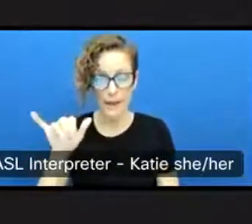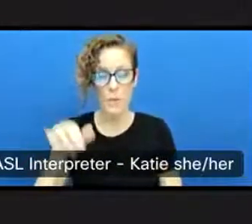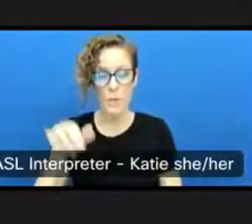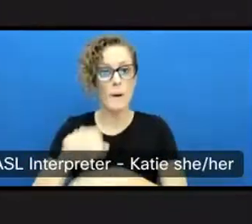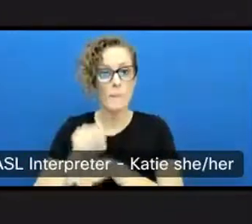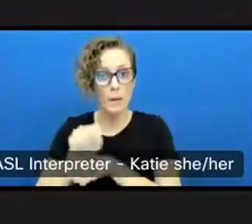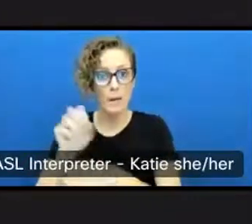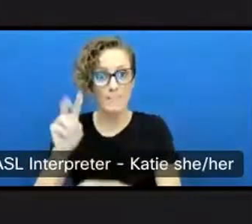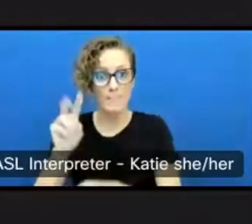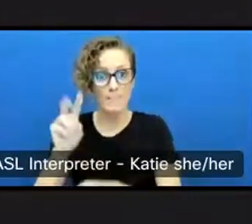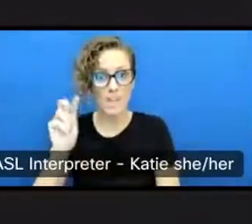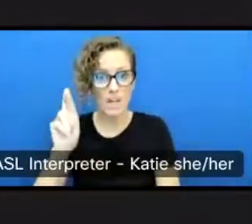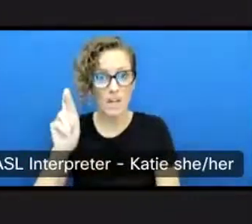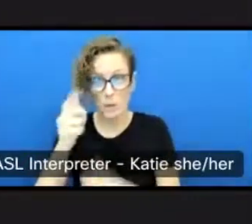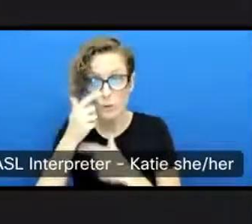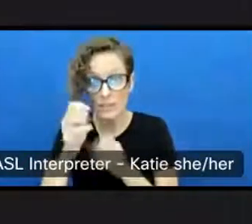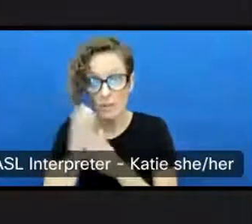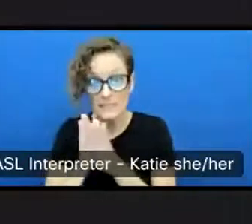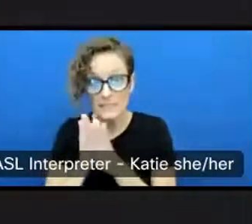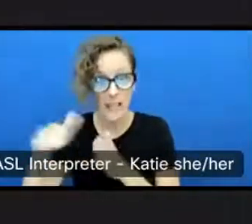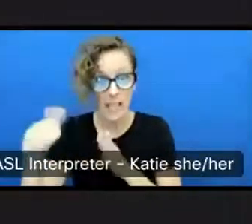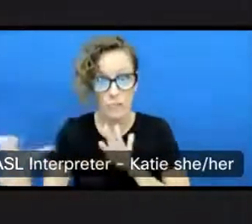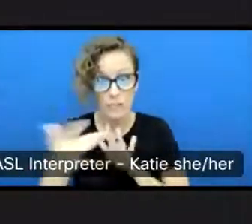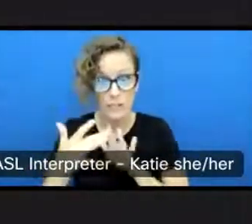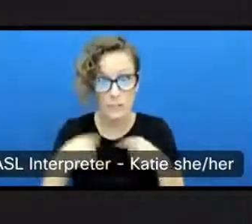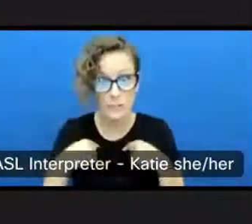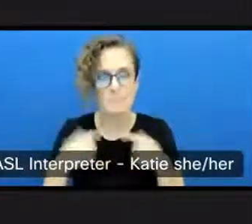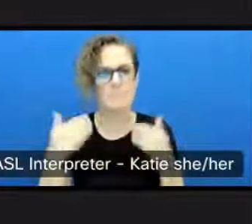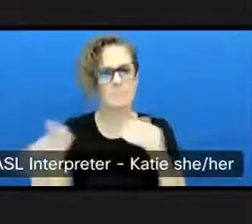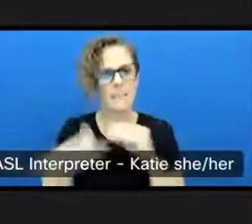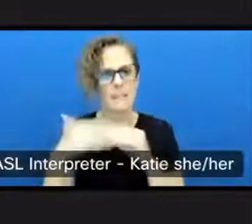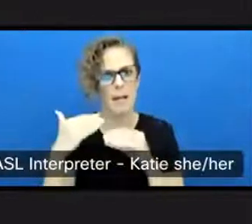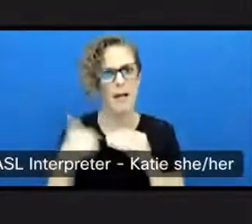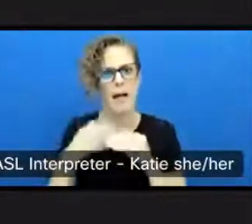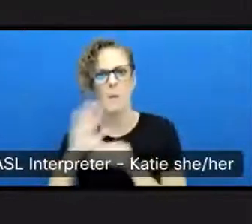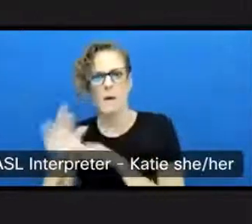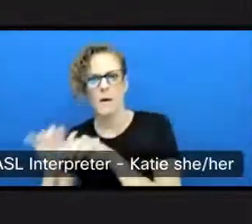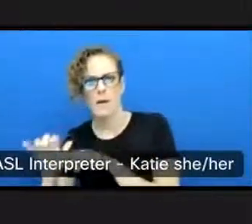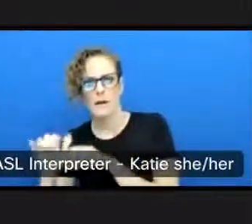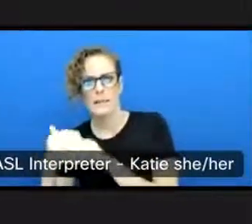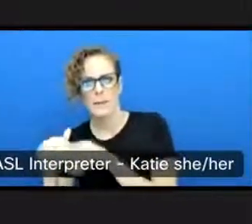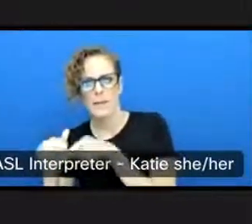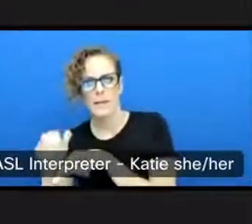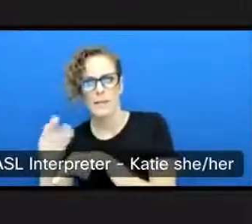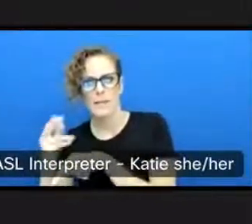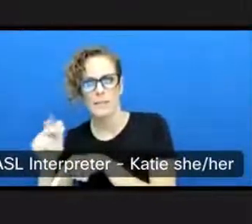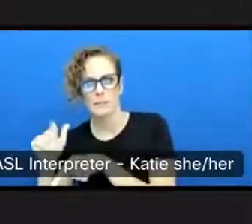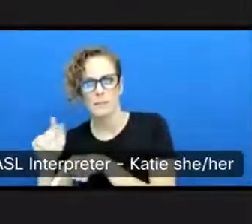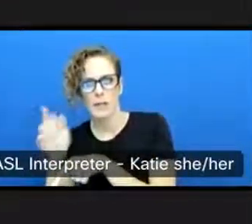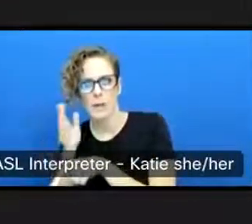this with some day program vendors, I believe, coming up in the next month, right? At the end of next month, Carly?